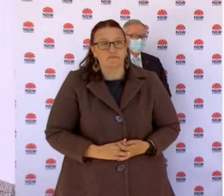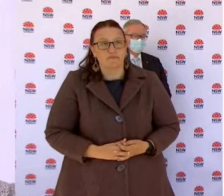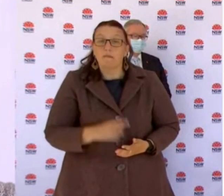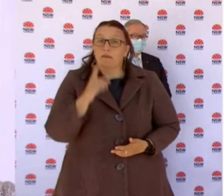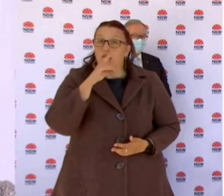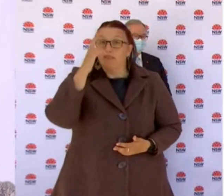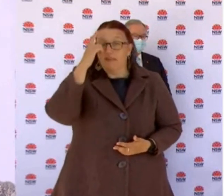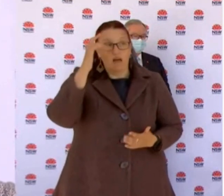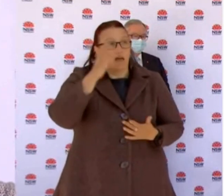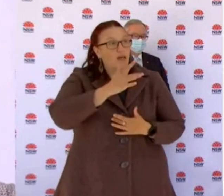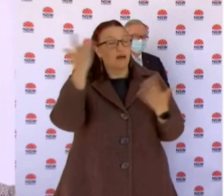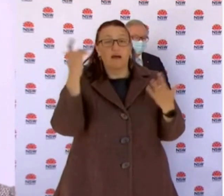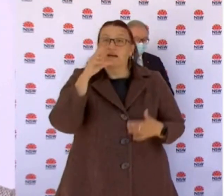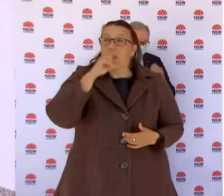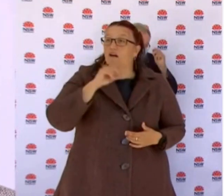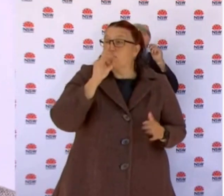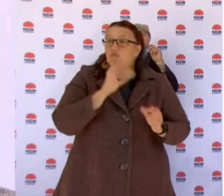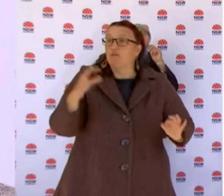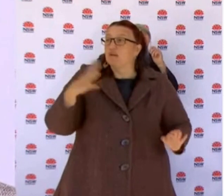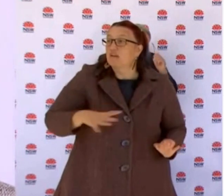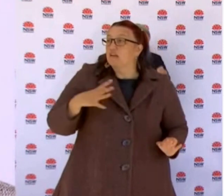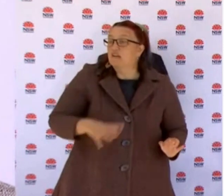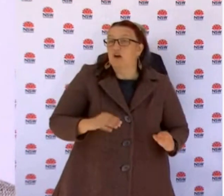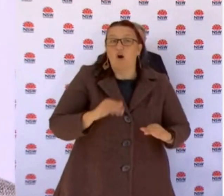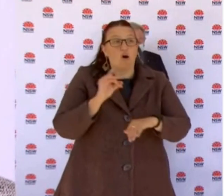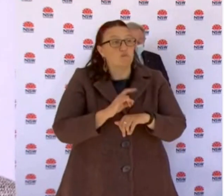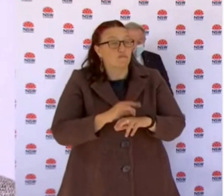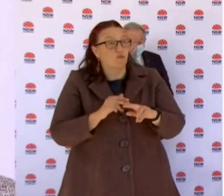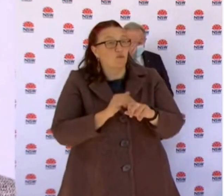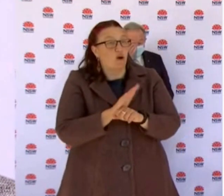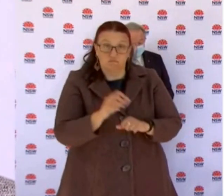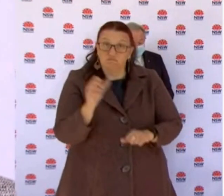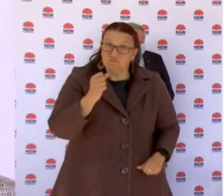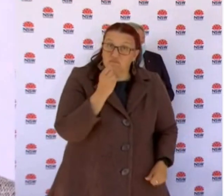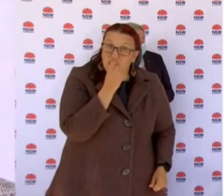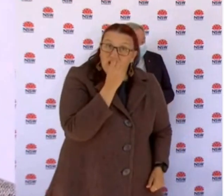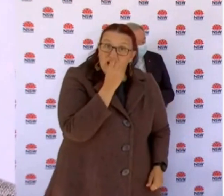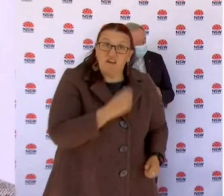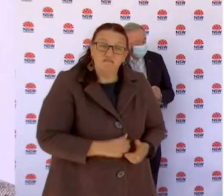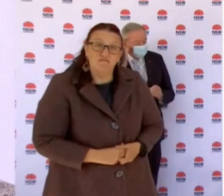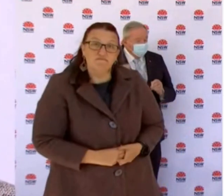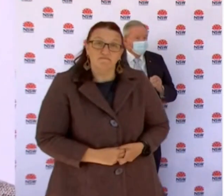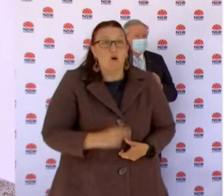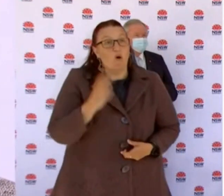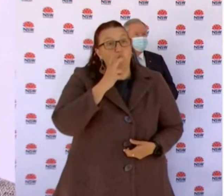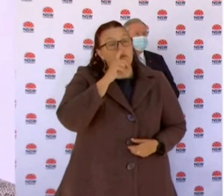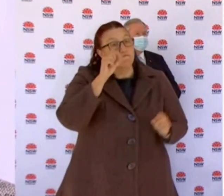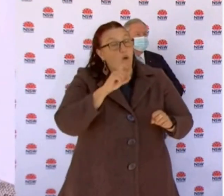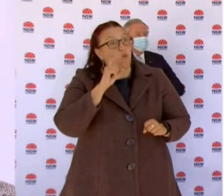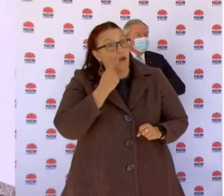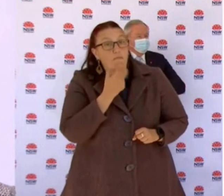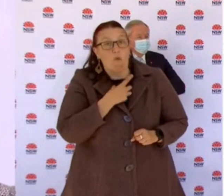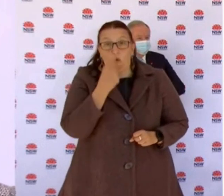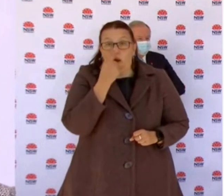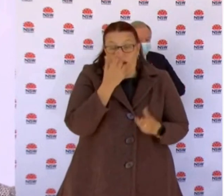sick and be hospitalised following COVID. So whilst it is that older people are going to be more likely to have